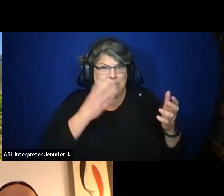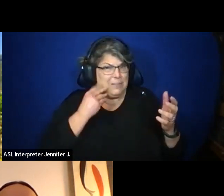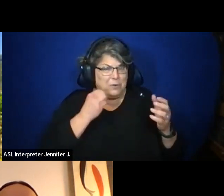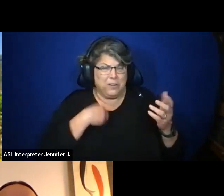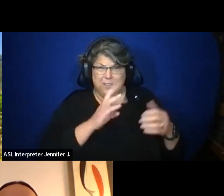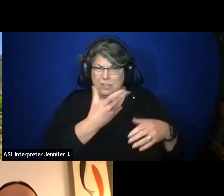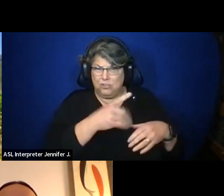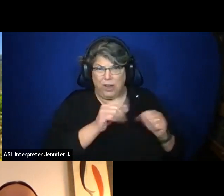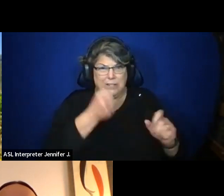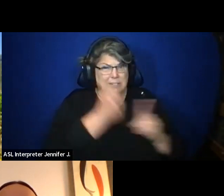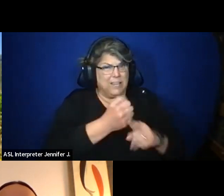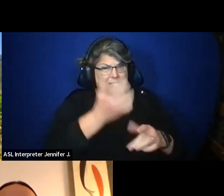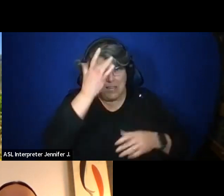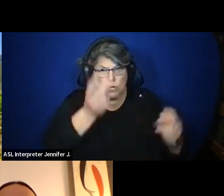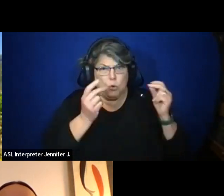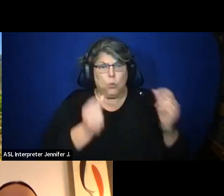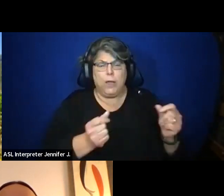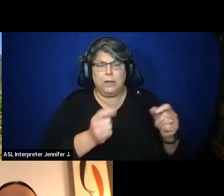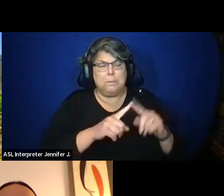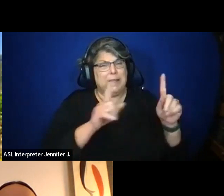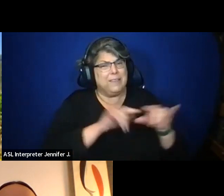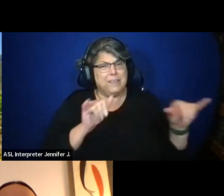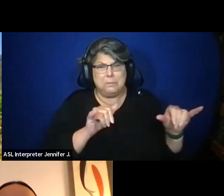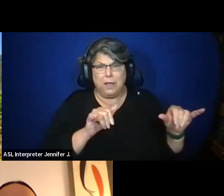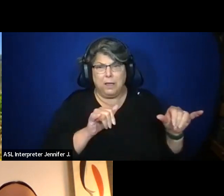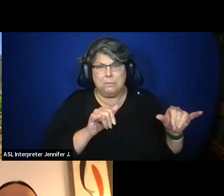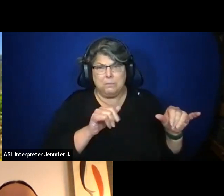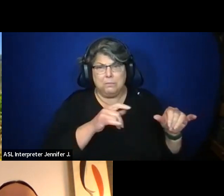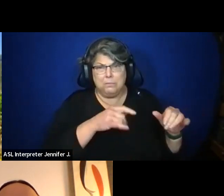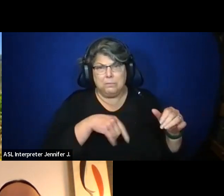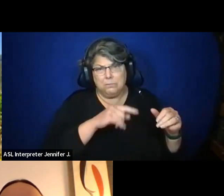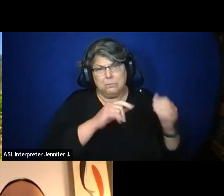can get sick pretty quick, but at the same time, most children don't.